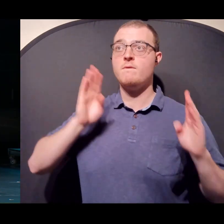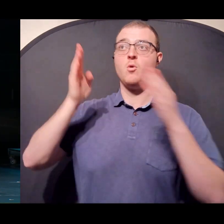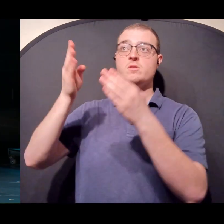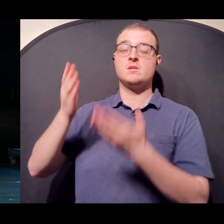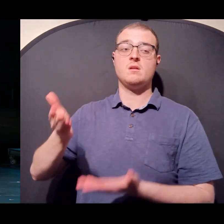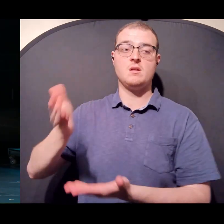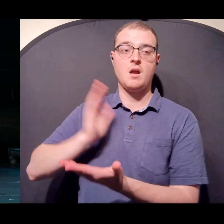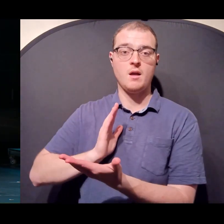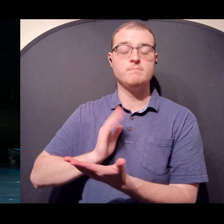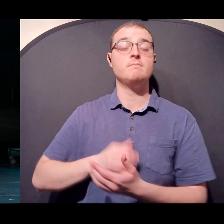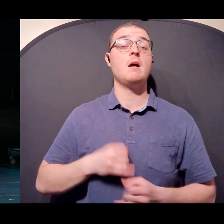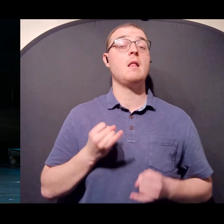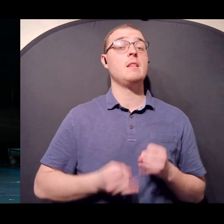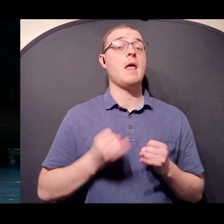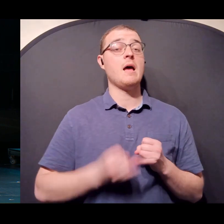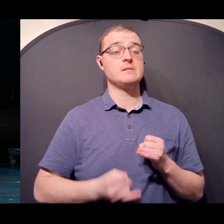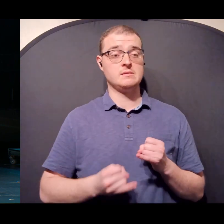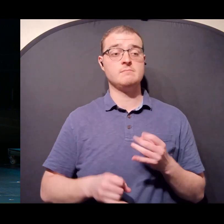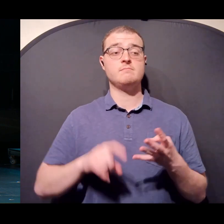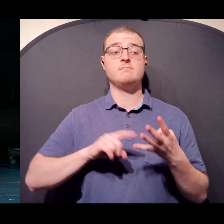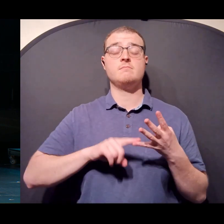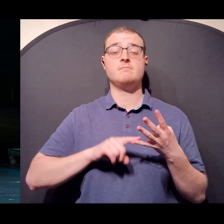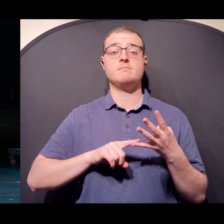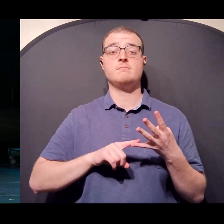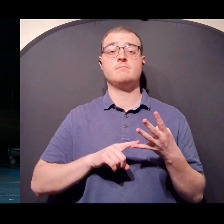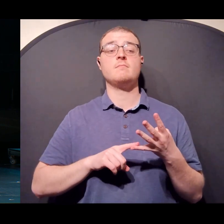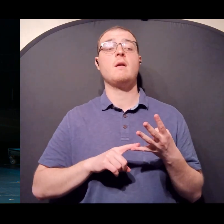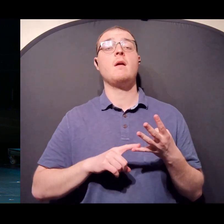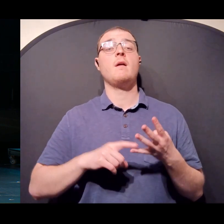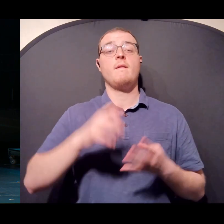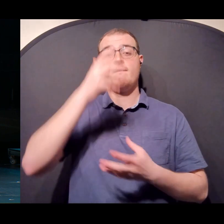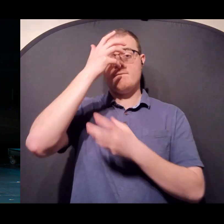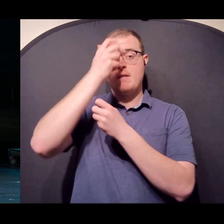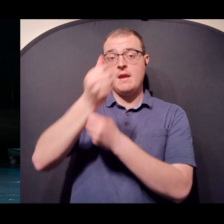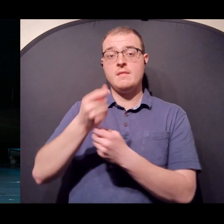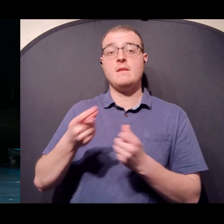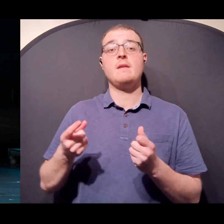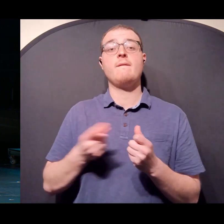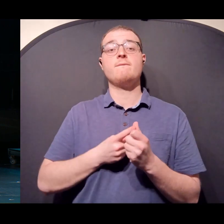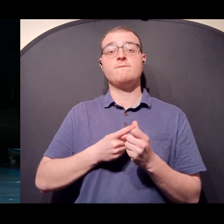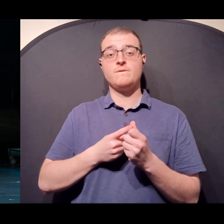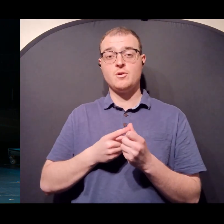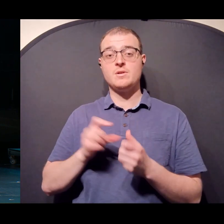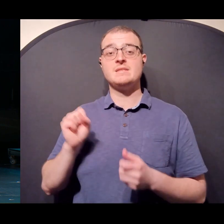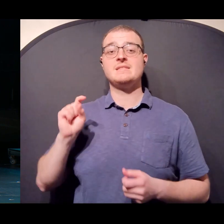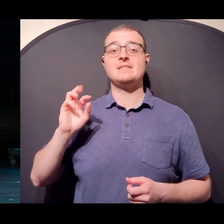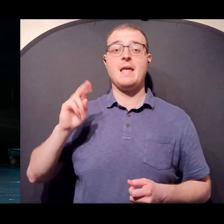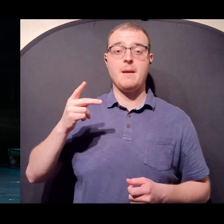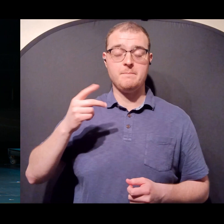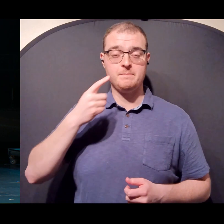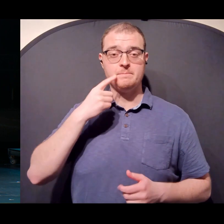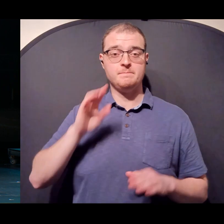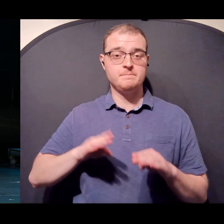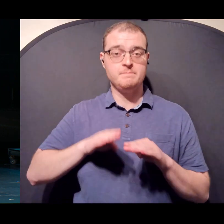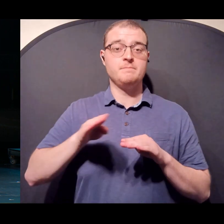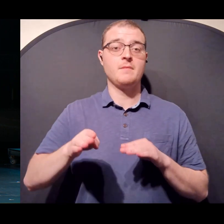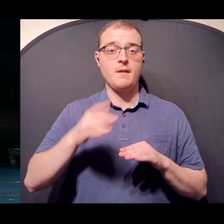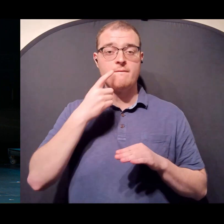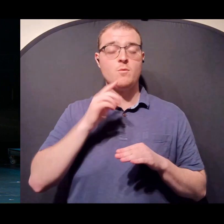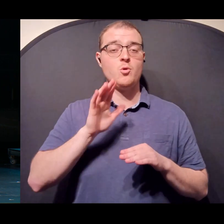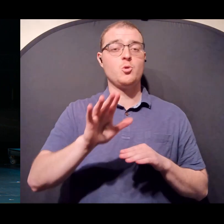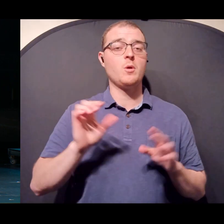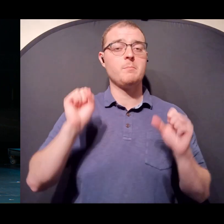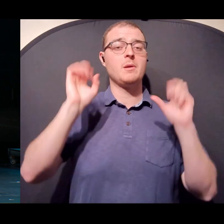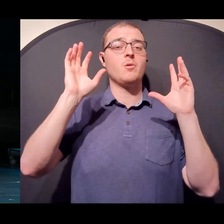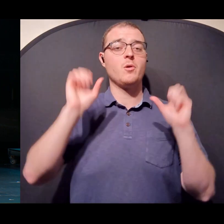Here's the last thing from Mary's story. Faith is the first step towards your miracle. Faith sometimes